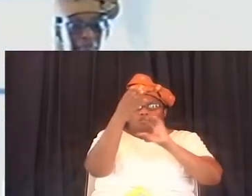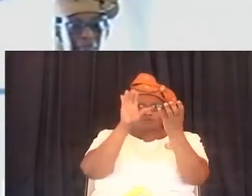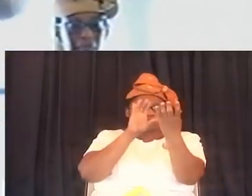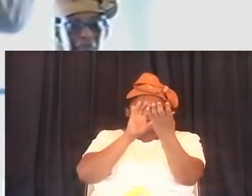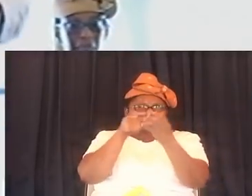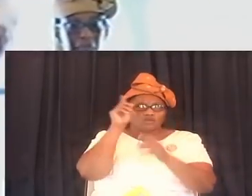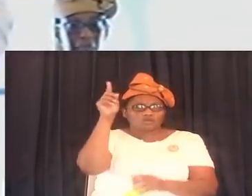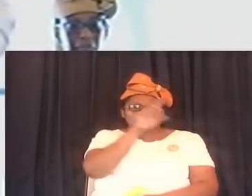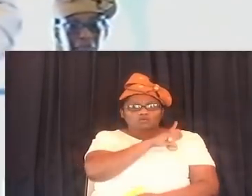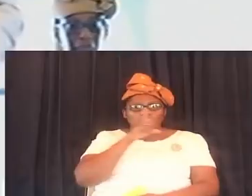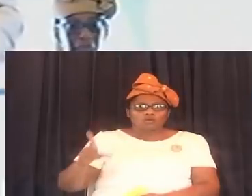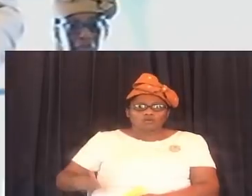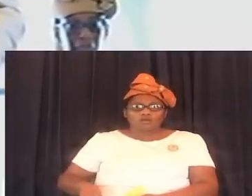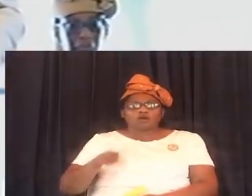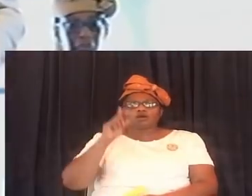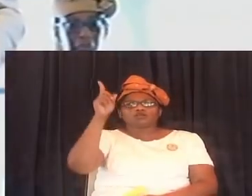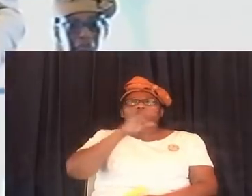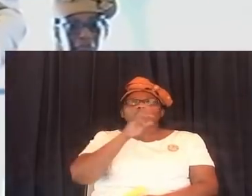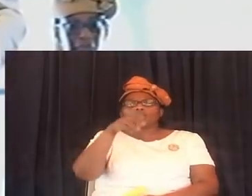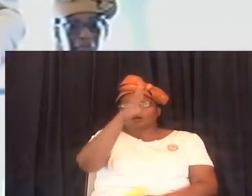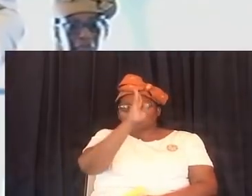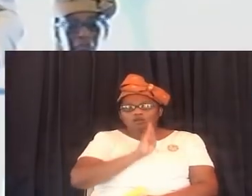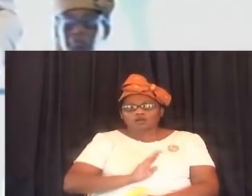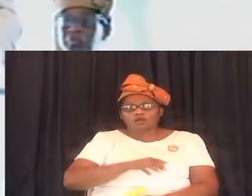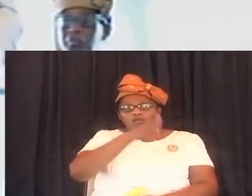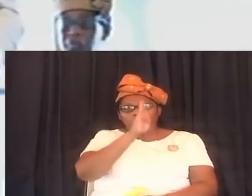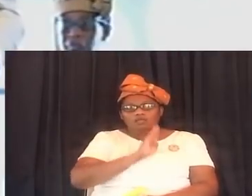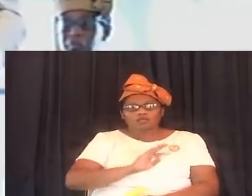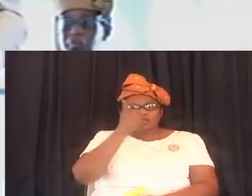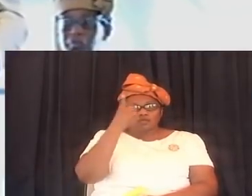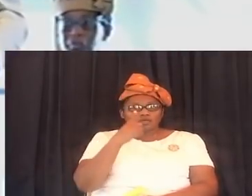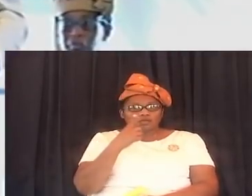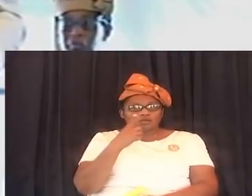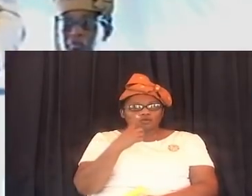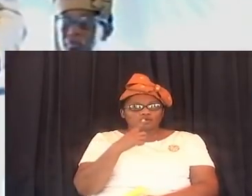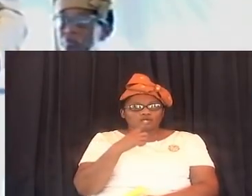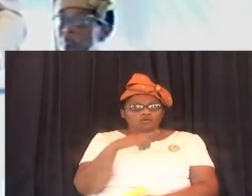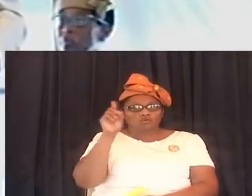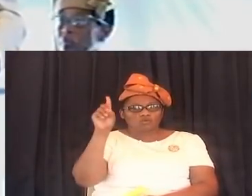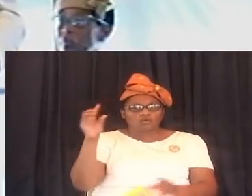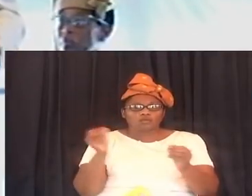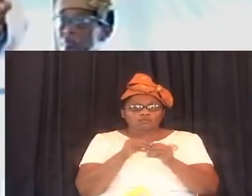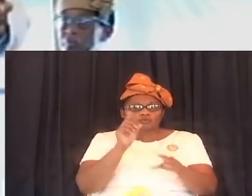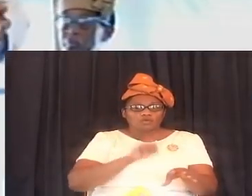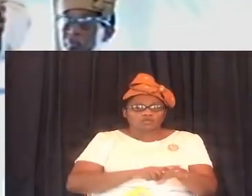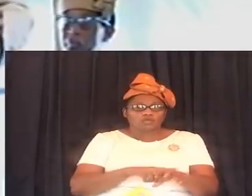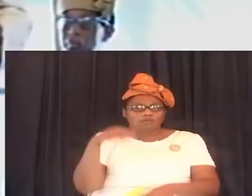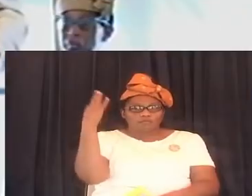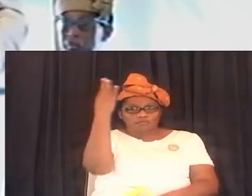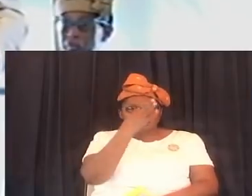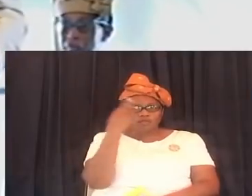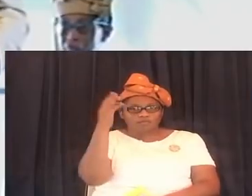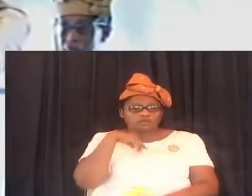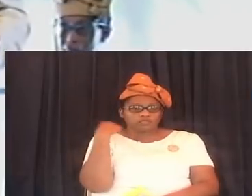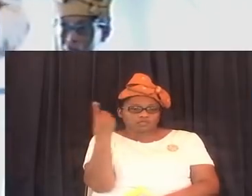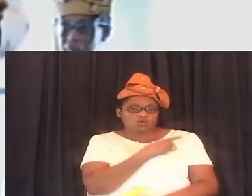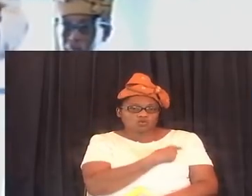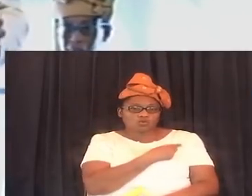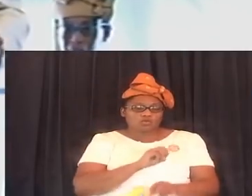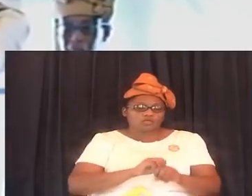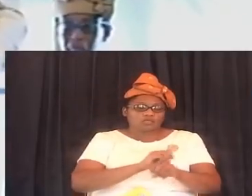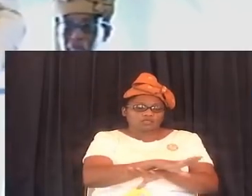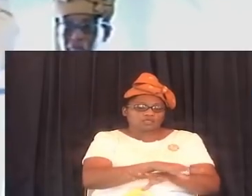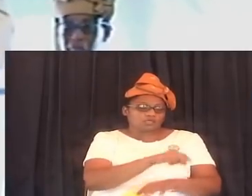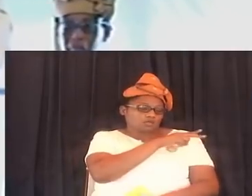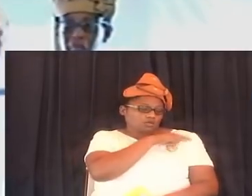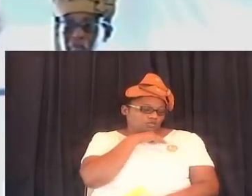God alone. Father, here we stand, Lord Jesus Christ, one more time in your presence. As we send the ushers forth to collect a